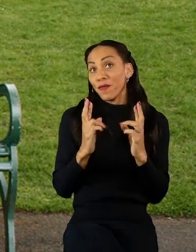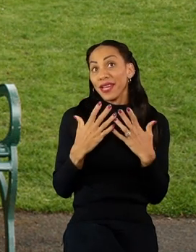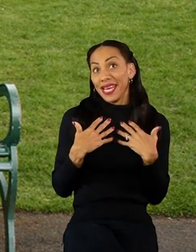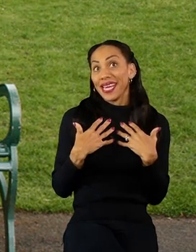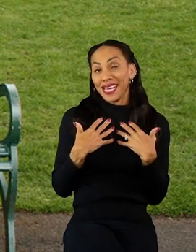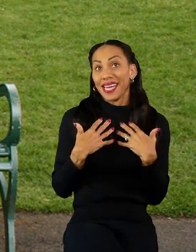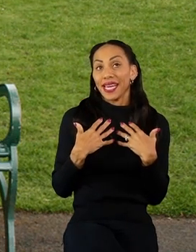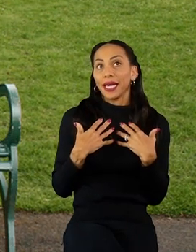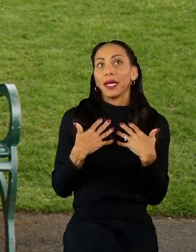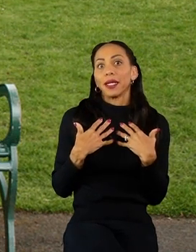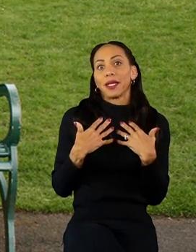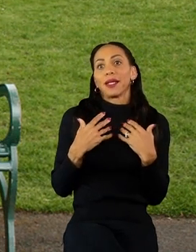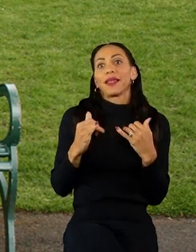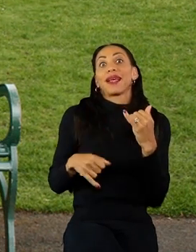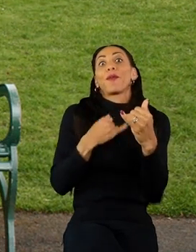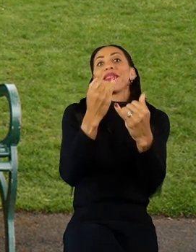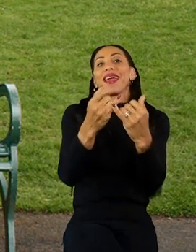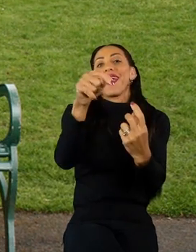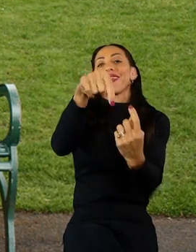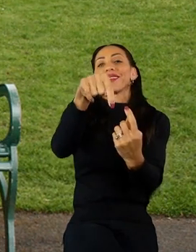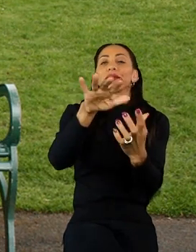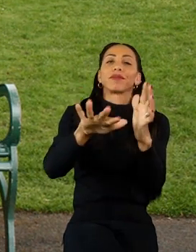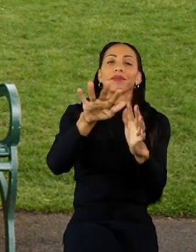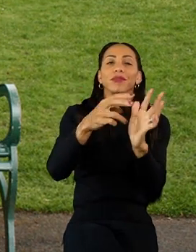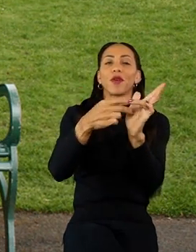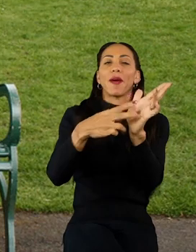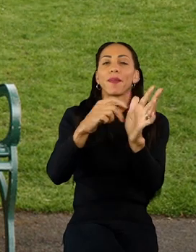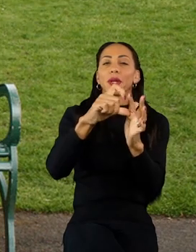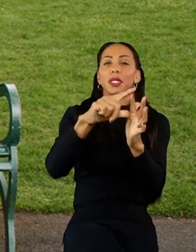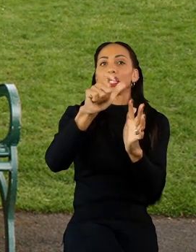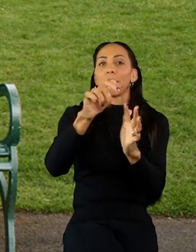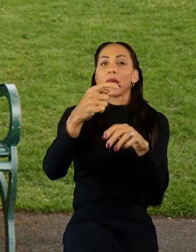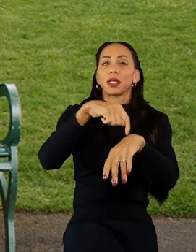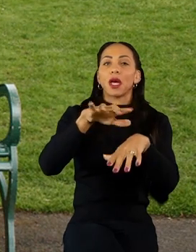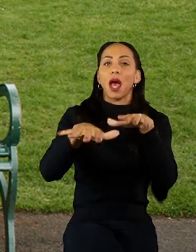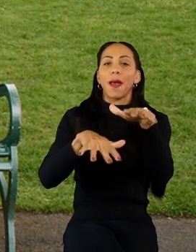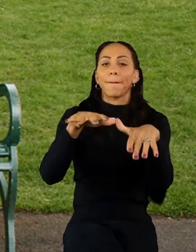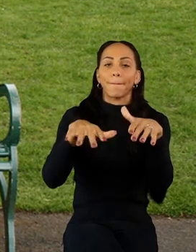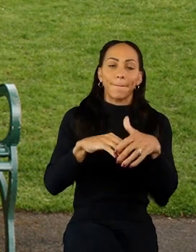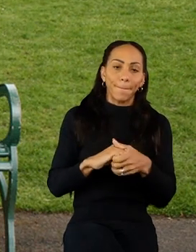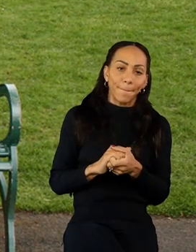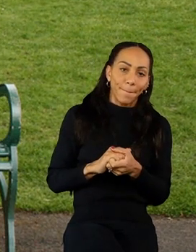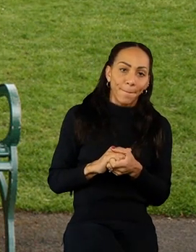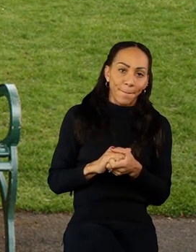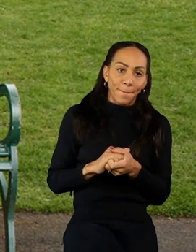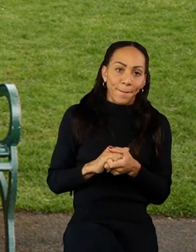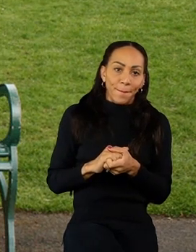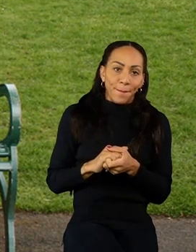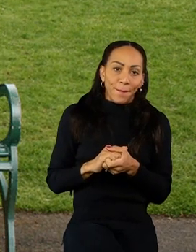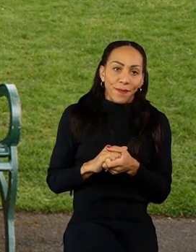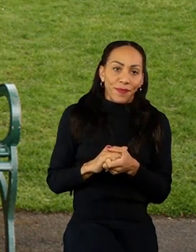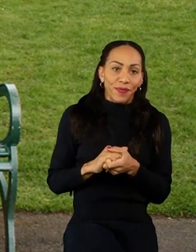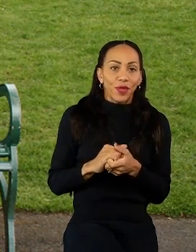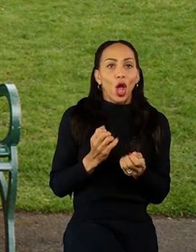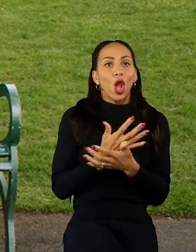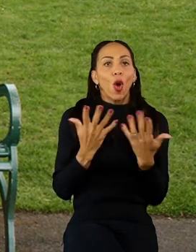in that context and platform as well. So that's hopefully where we're arriving at, sort of come November,